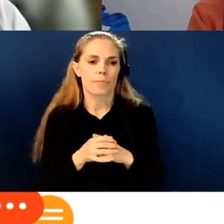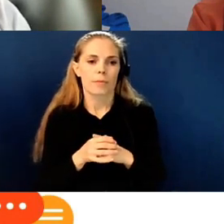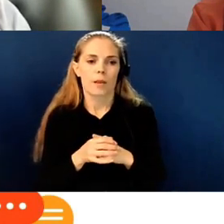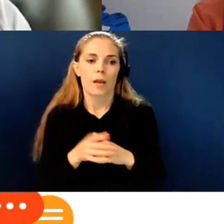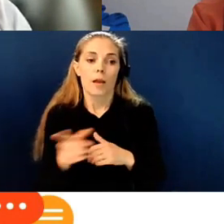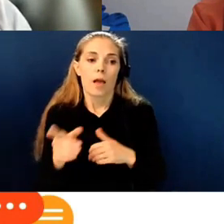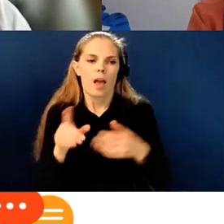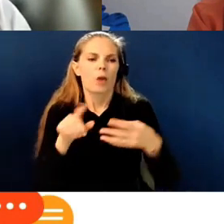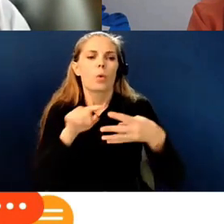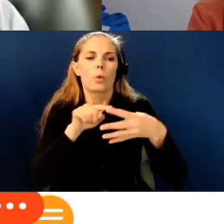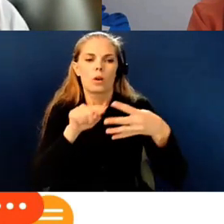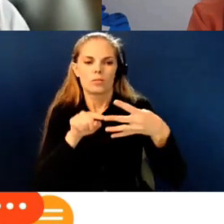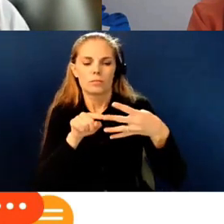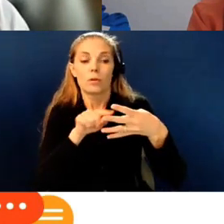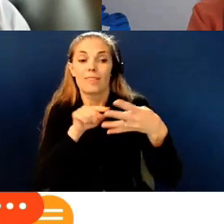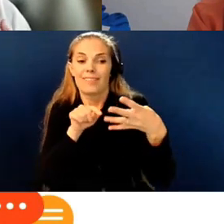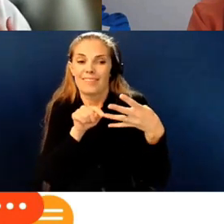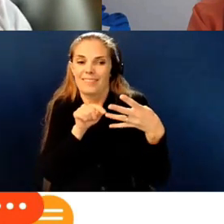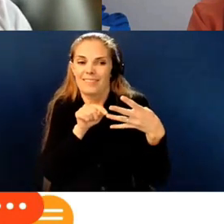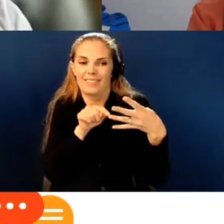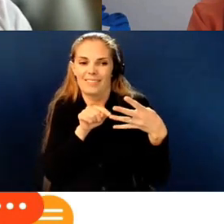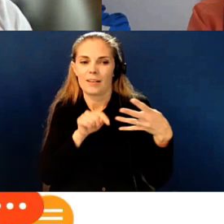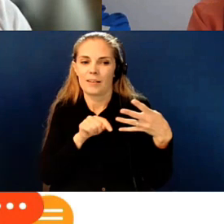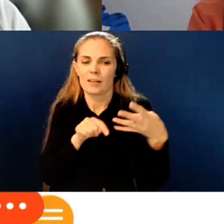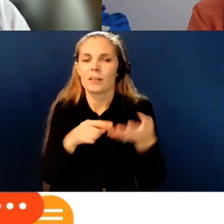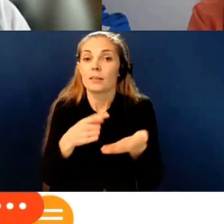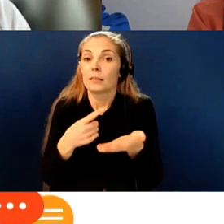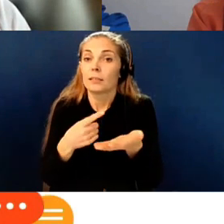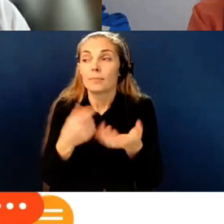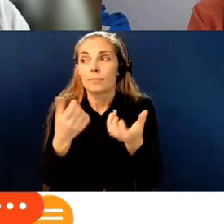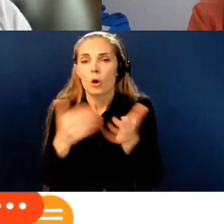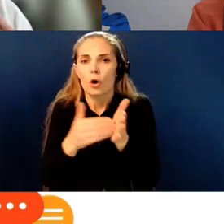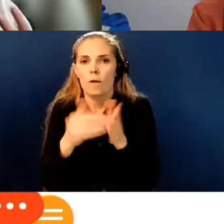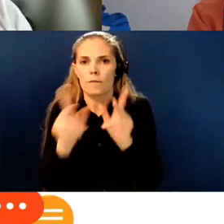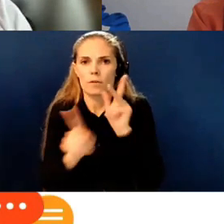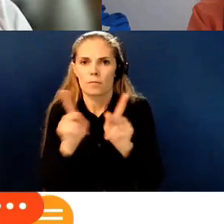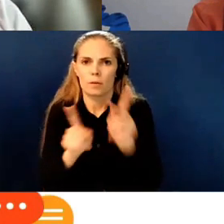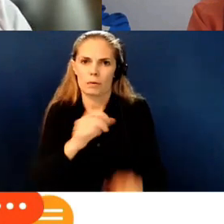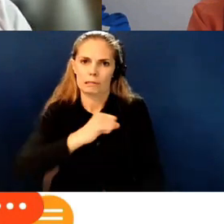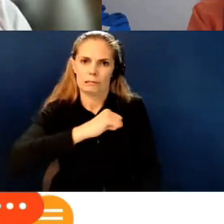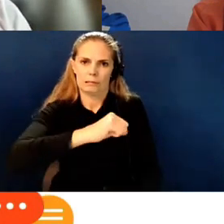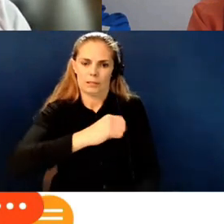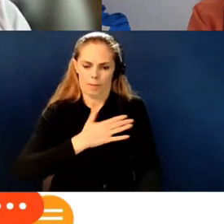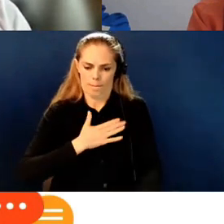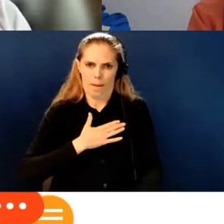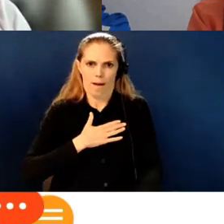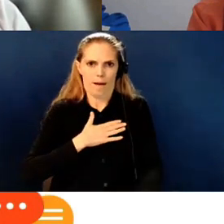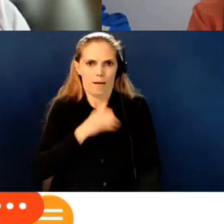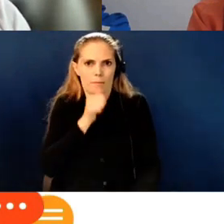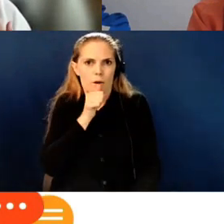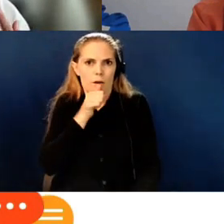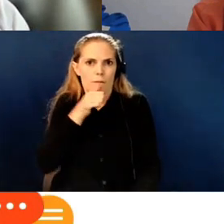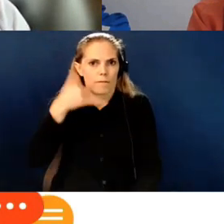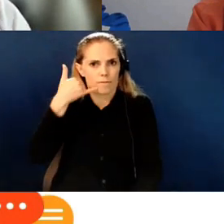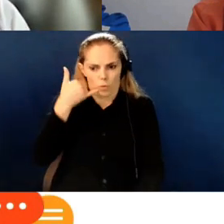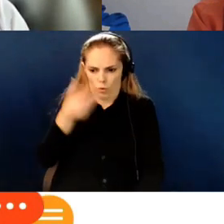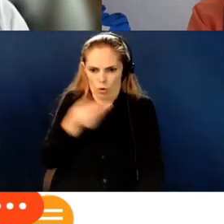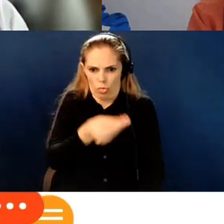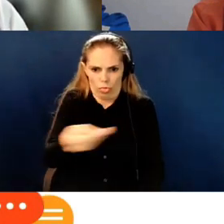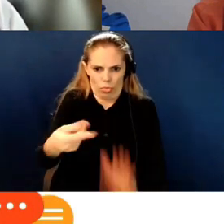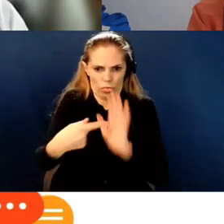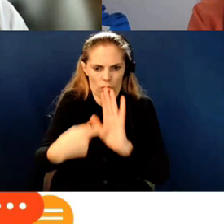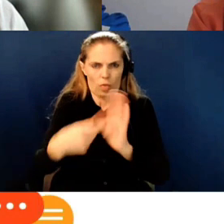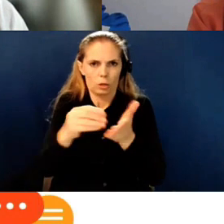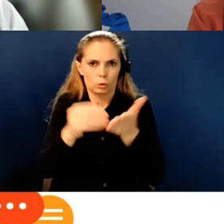personal mobile phone or my number when I'm connecting with my learners. Some organizations are lucky enough to be able to provide